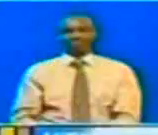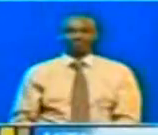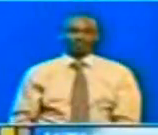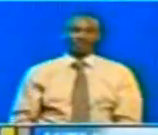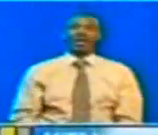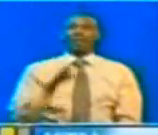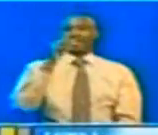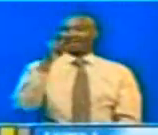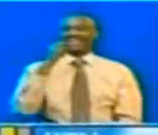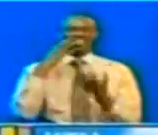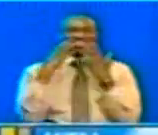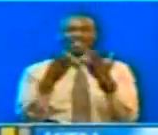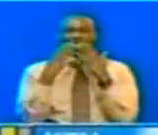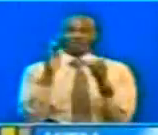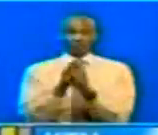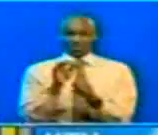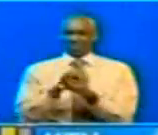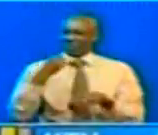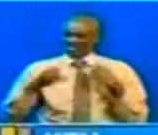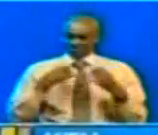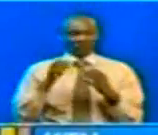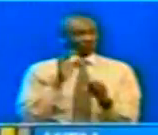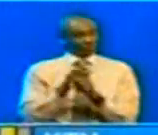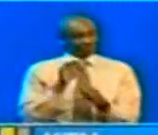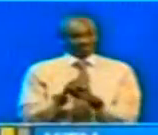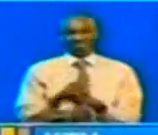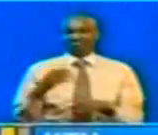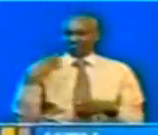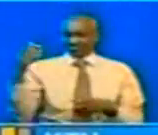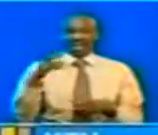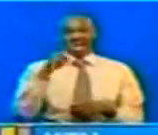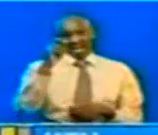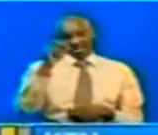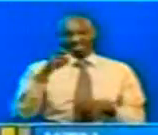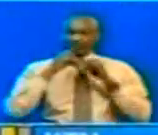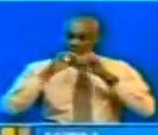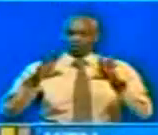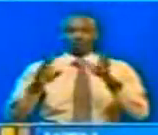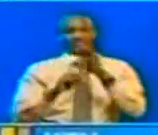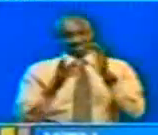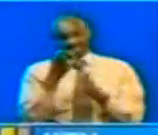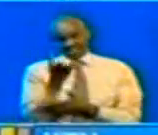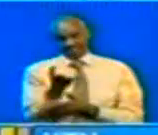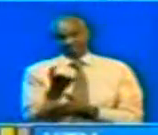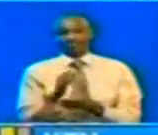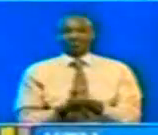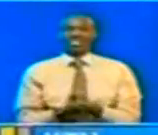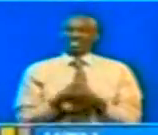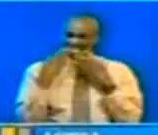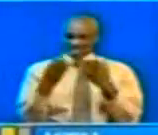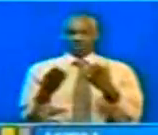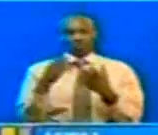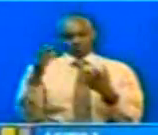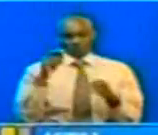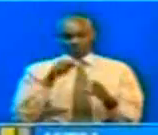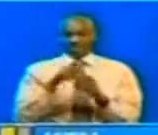Ben Linder, thank you very much. We are joined by Cabinet Secretary, Devolution and Planning, Anne Waiguru. Thank you for joining us this evening. Let's start